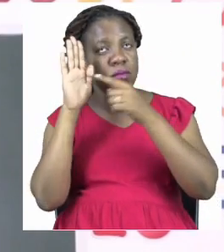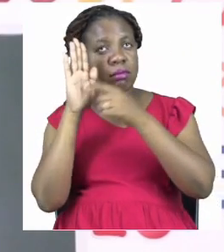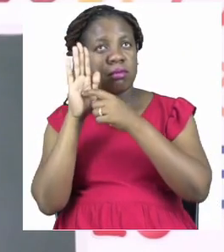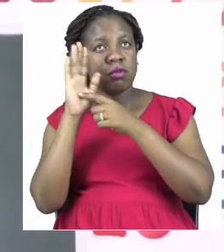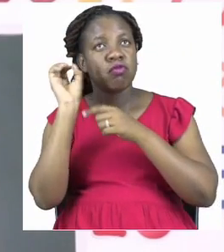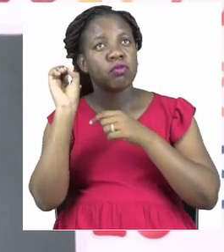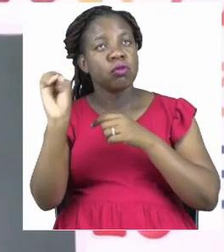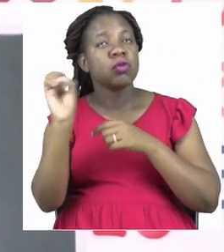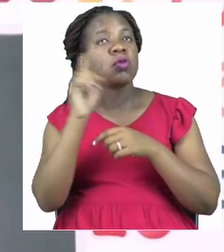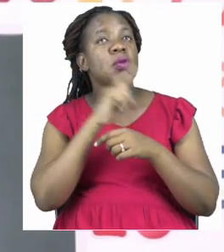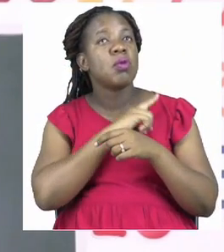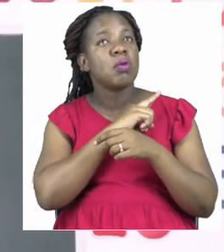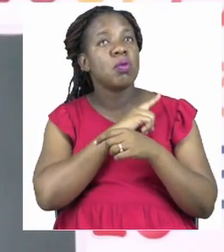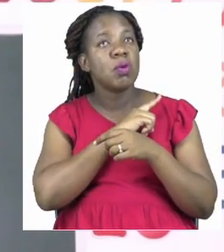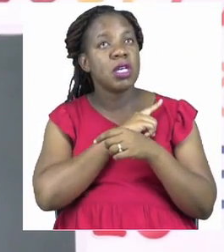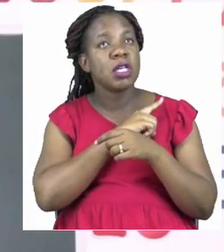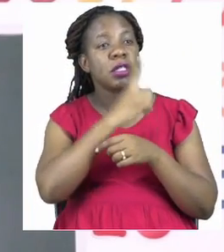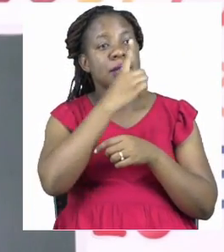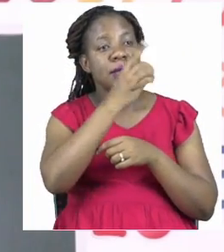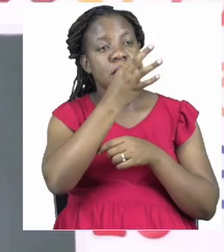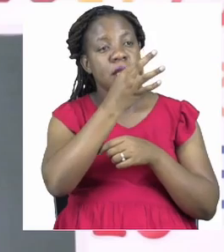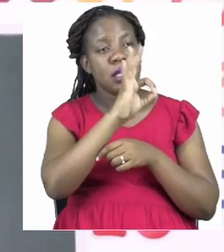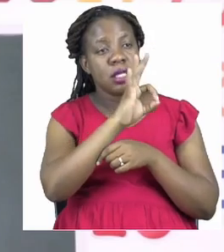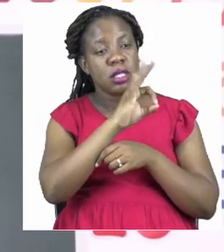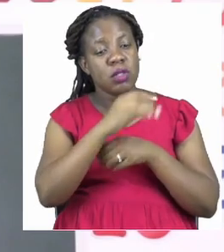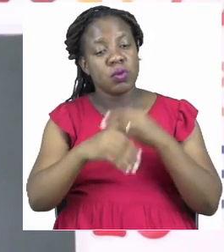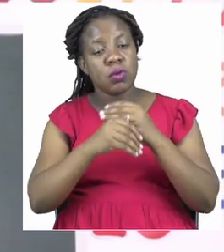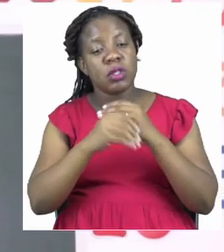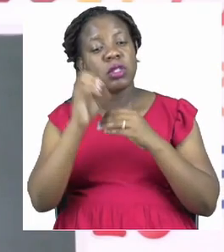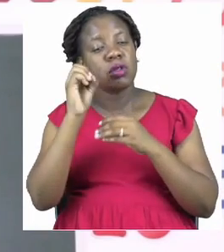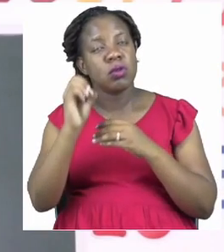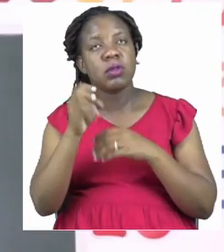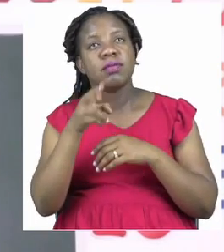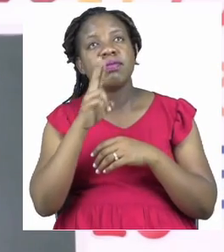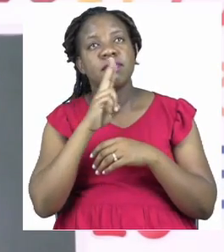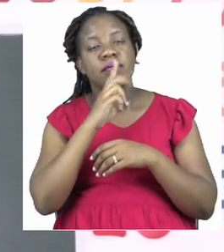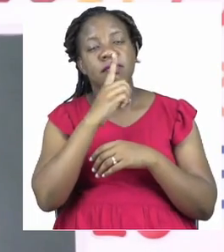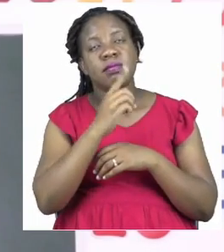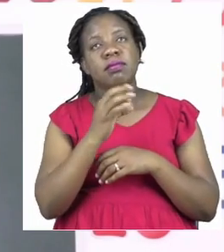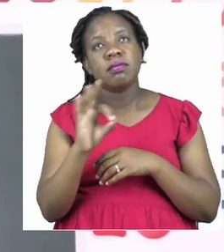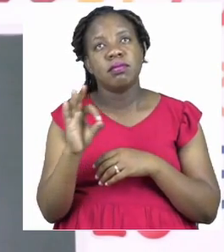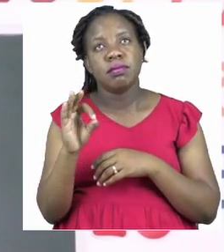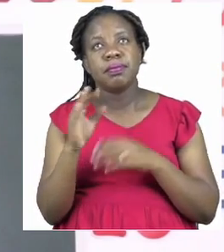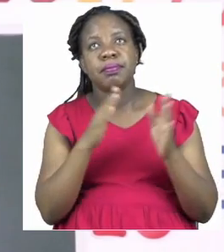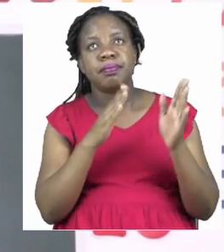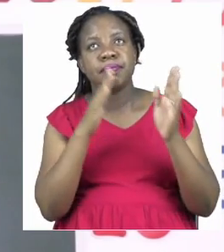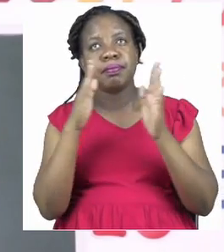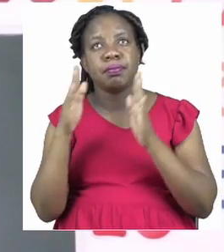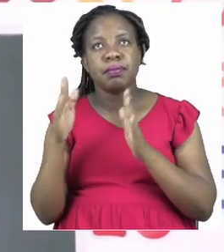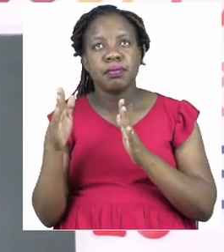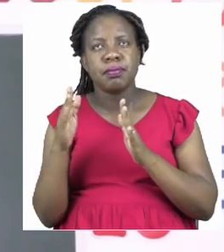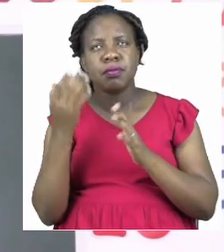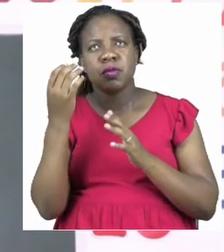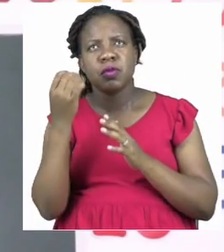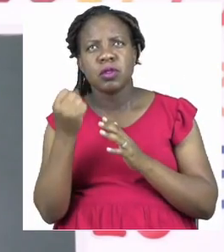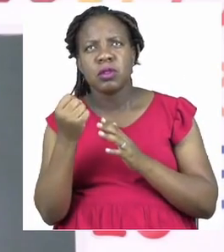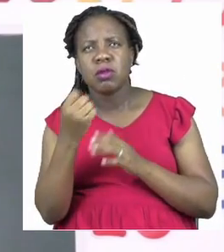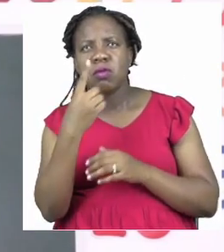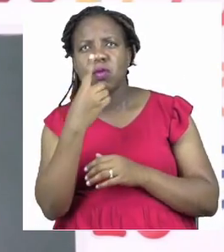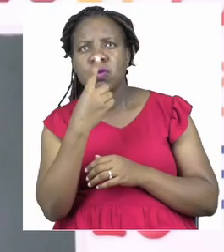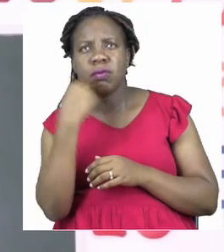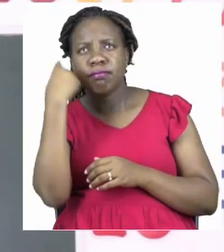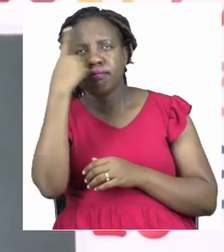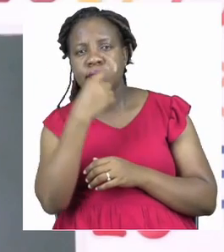that means our answer is 0. Let's now take a look at the next one. We have 19 and